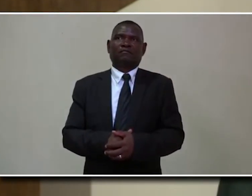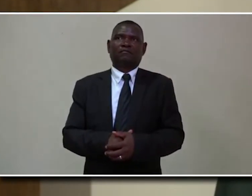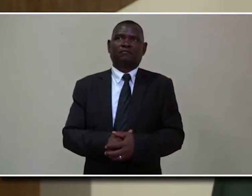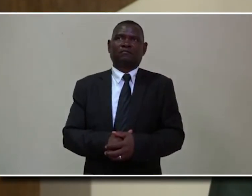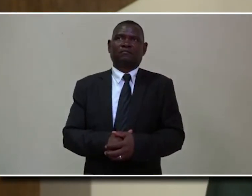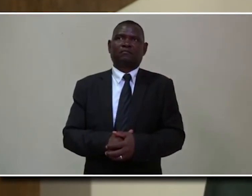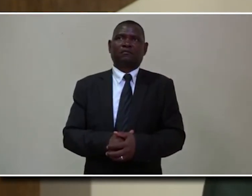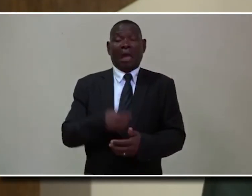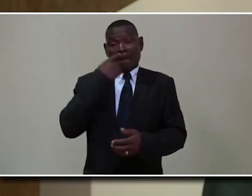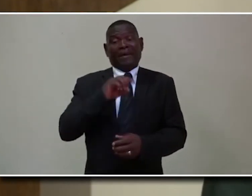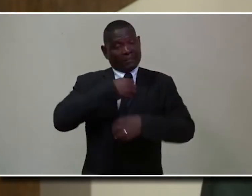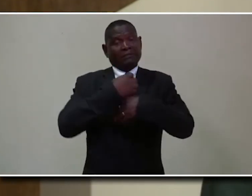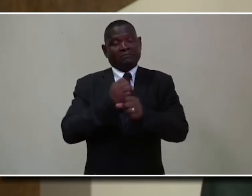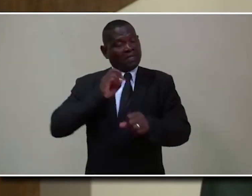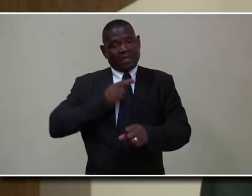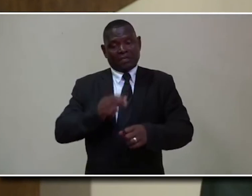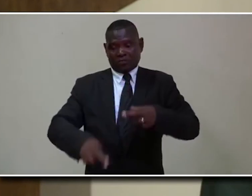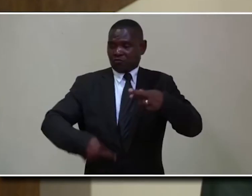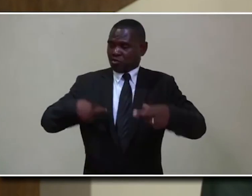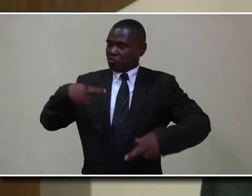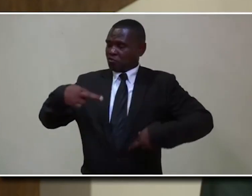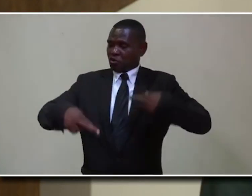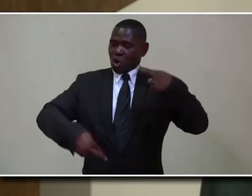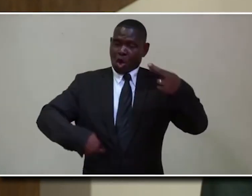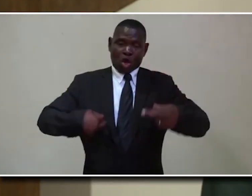should make us rejoice.